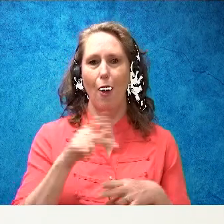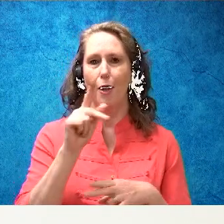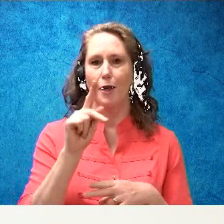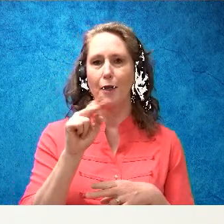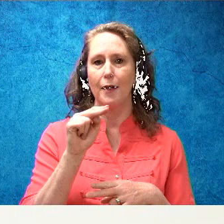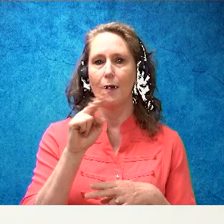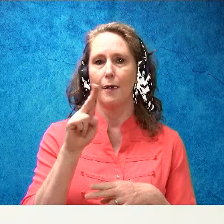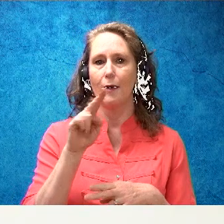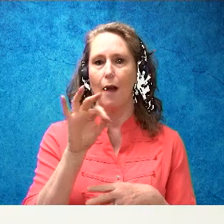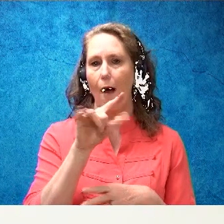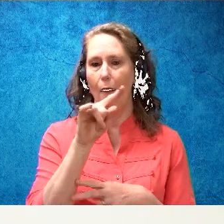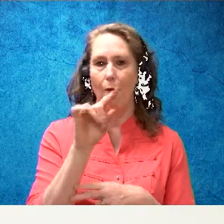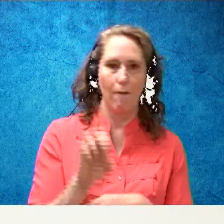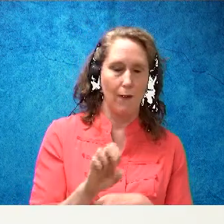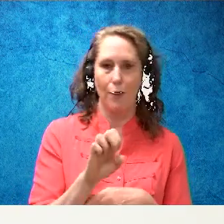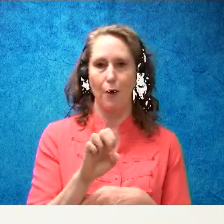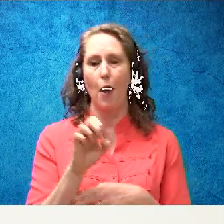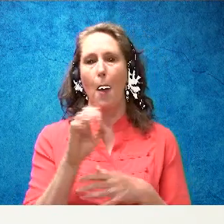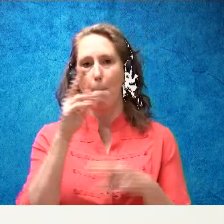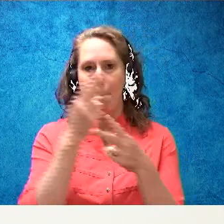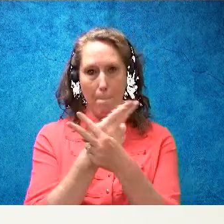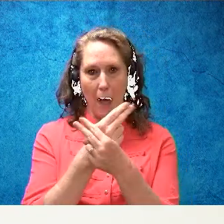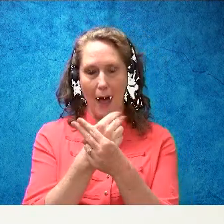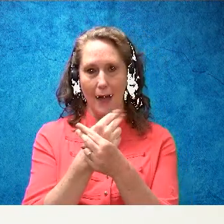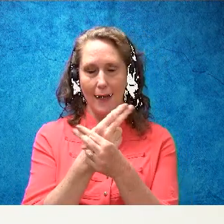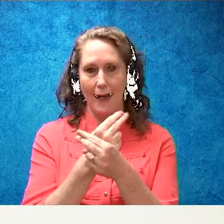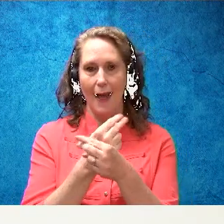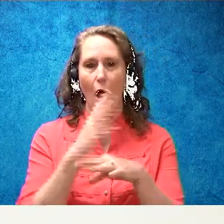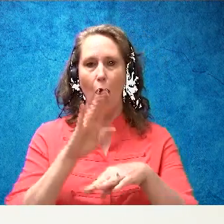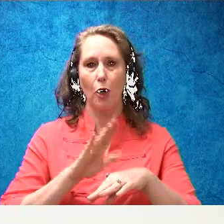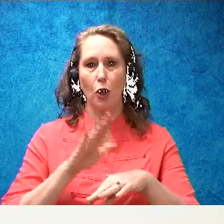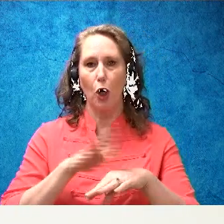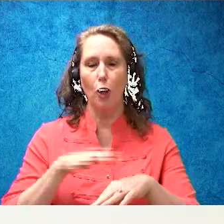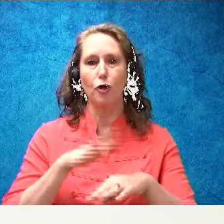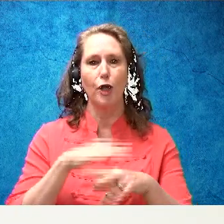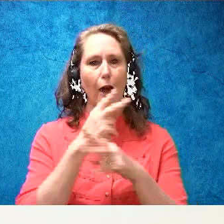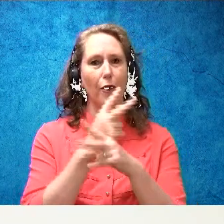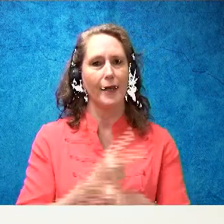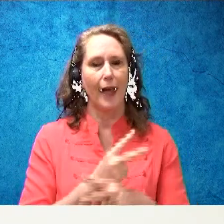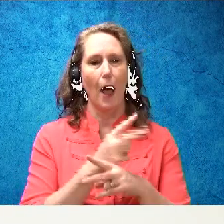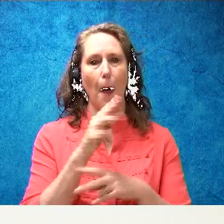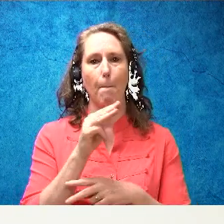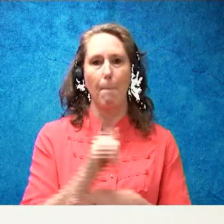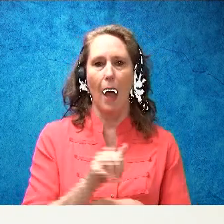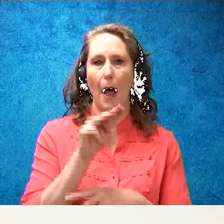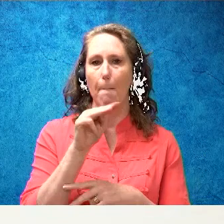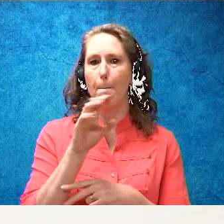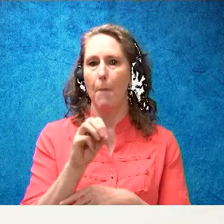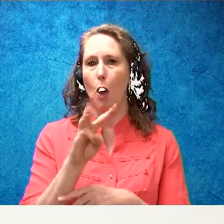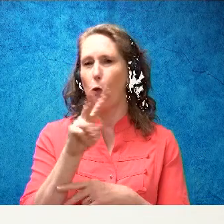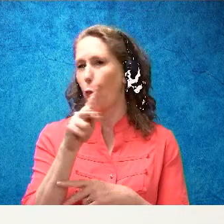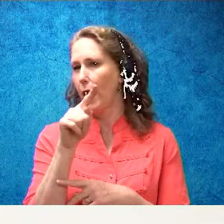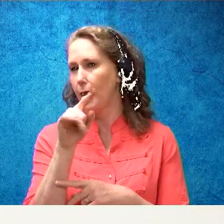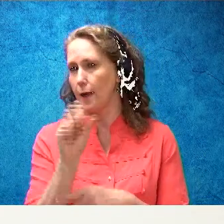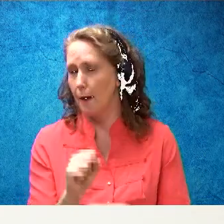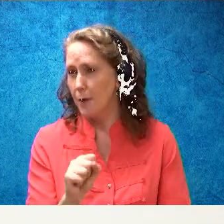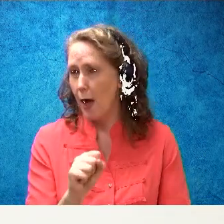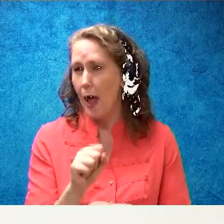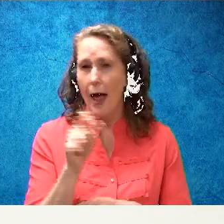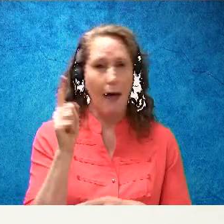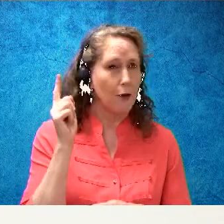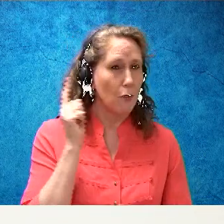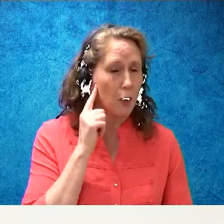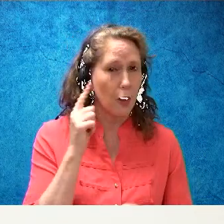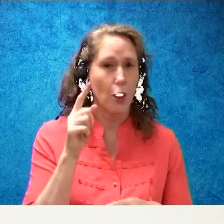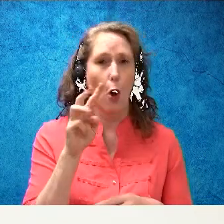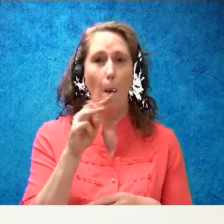Bunny, a Cautionary Tale by Mo Willems. Have y'all ever heard of Mo Willems before? I bet your teacher